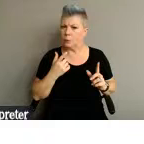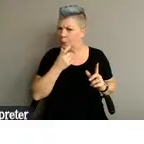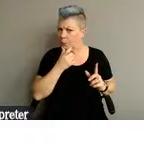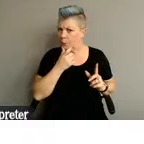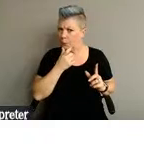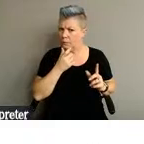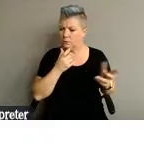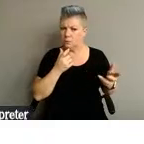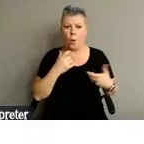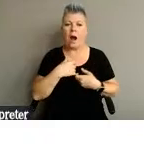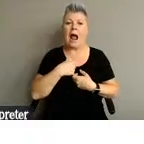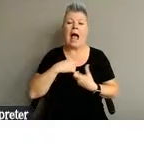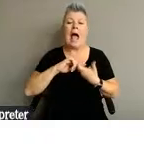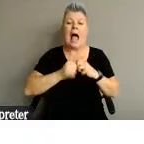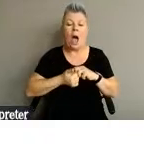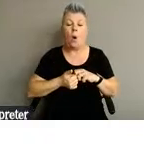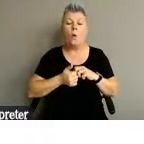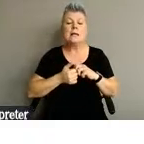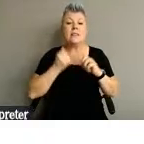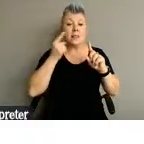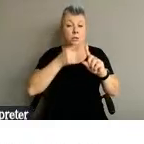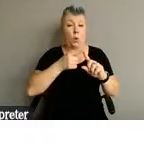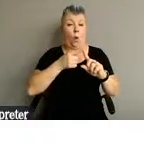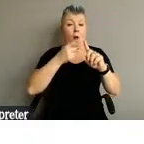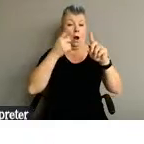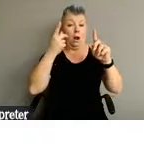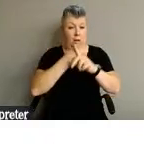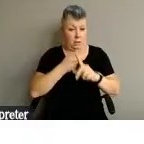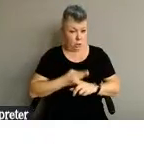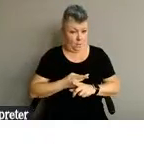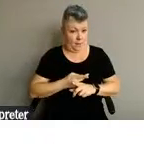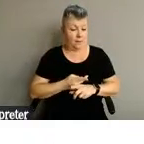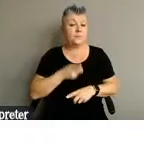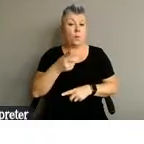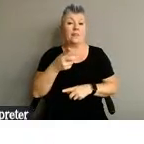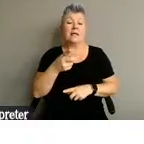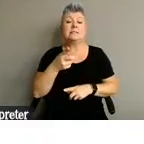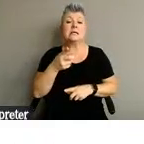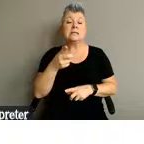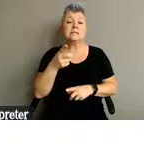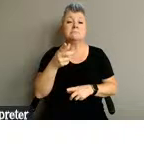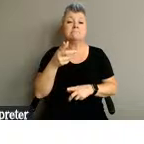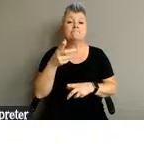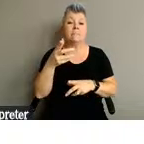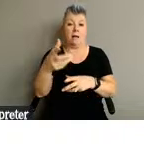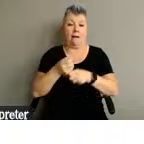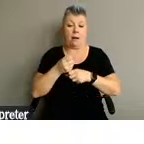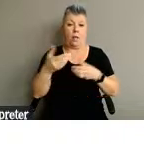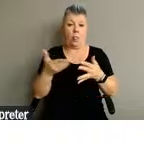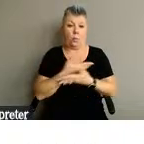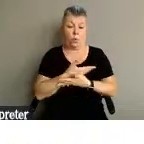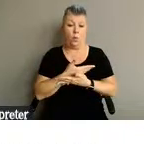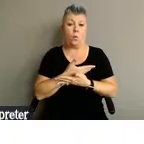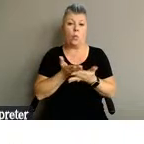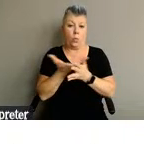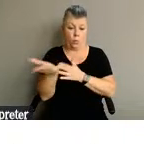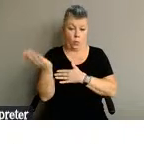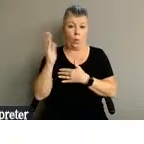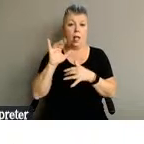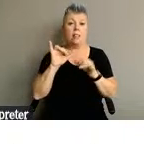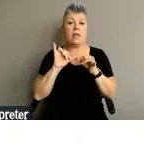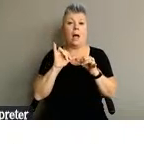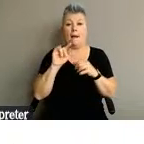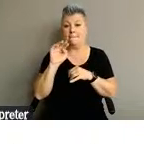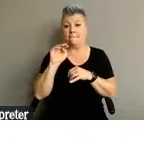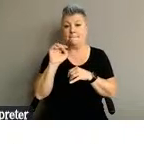How is the score? Yeah, how is the score? So this is captured through their the metrics that, when they complete